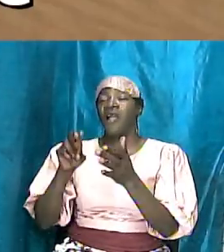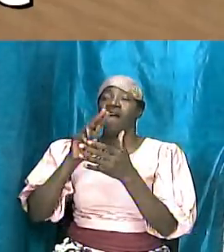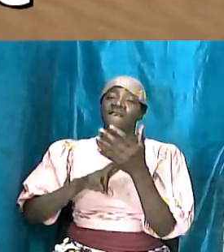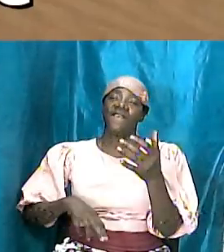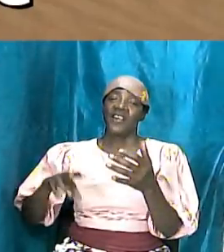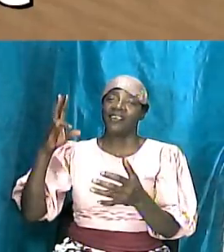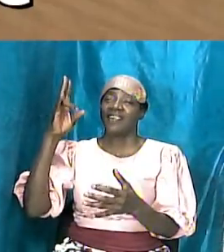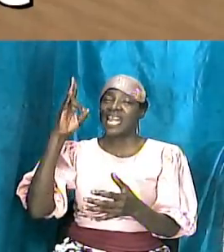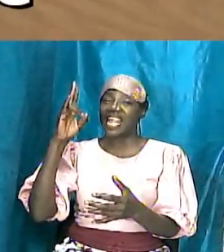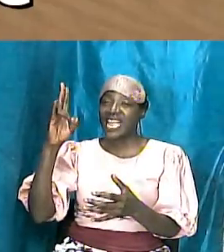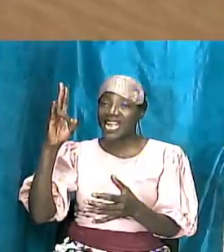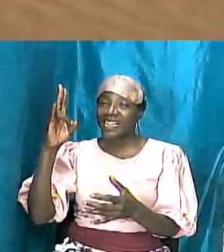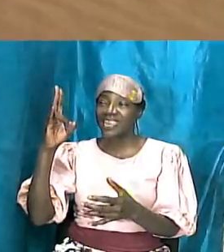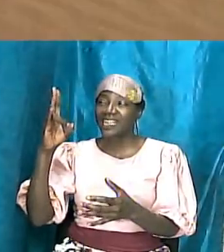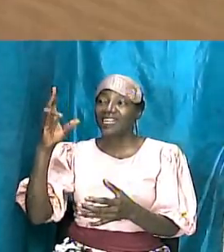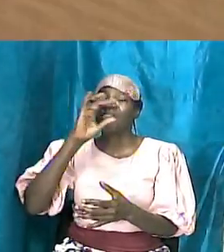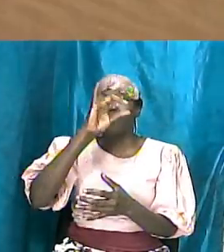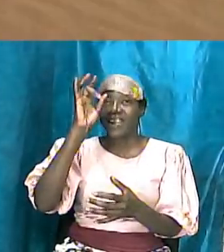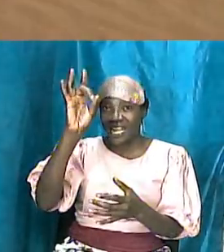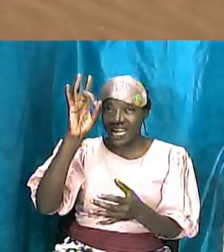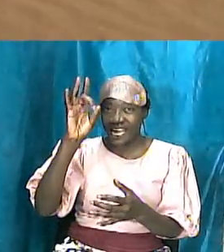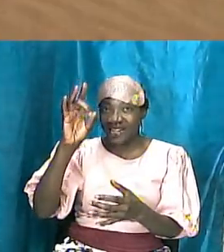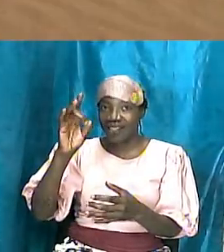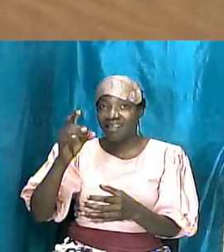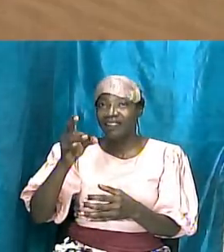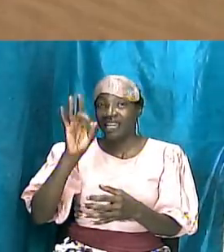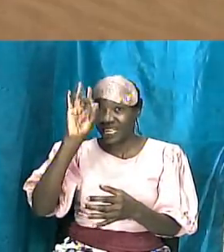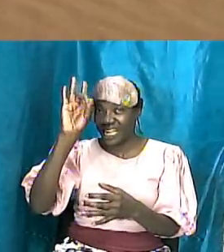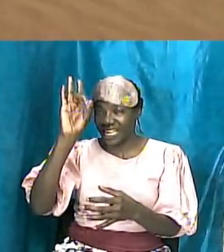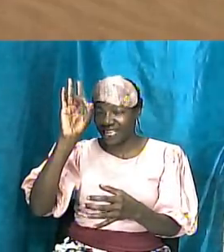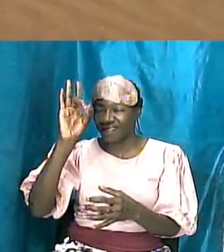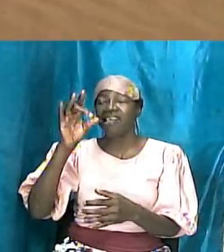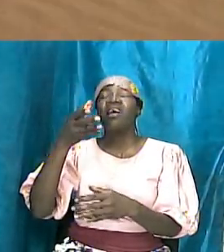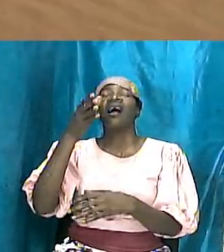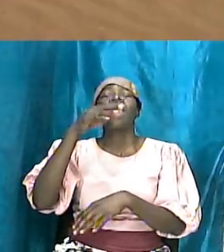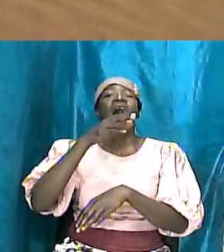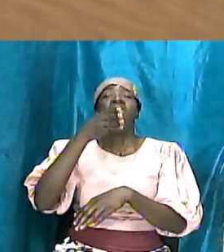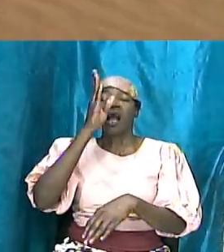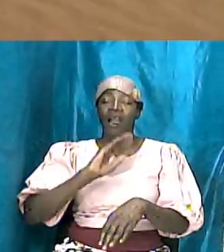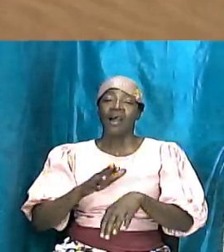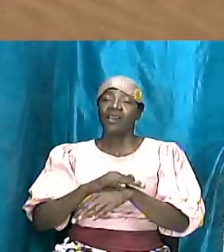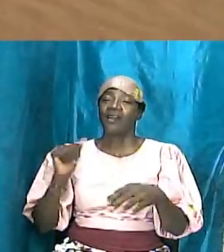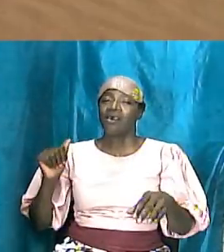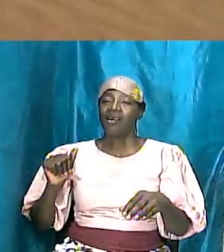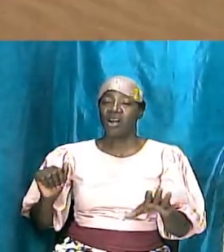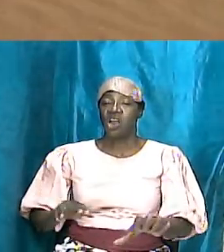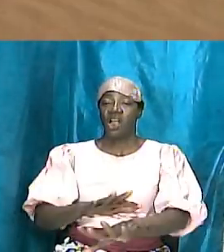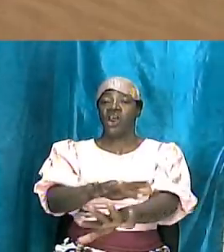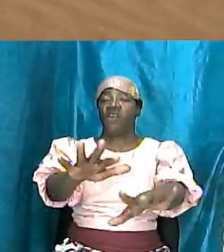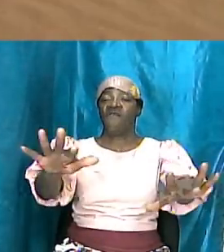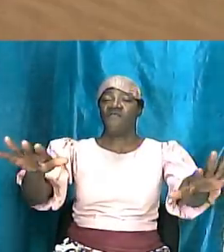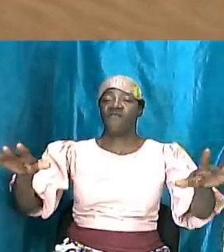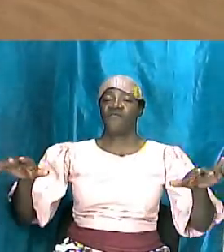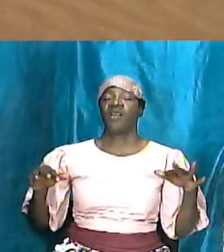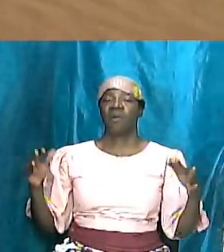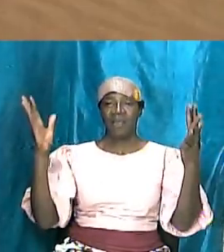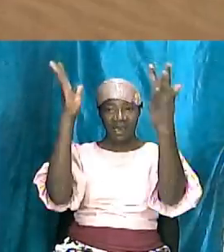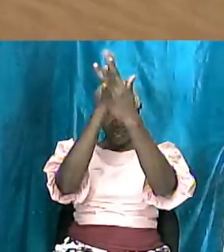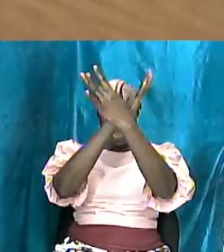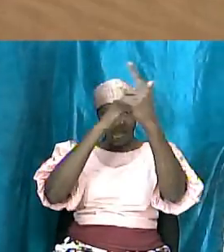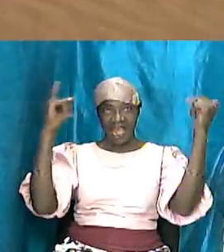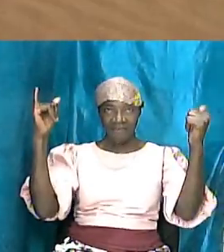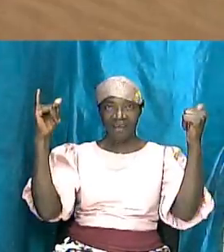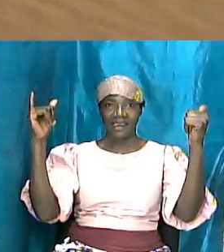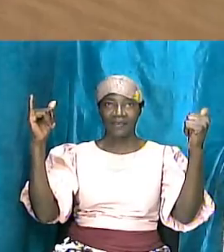8. And God called the firmament heaven. And we see it